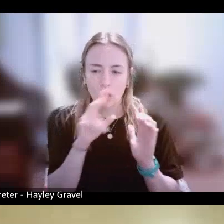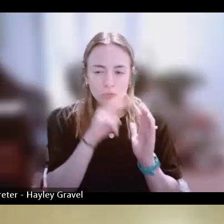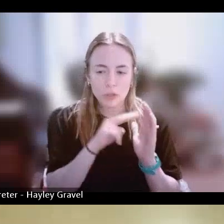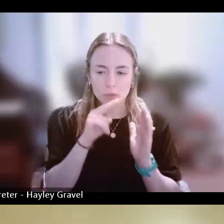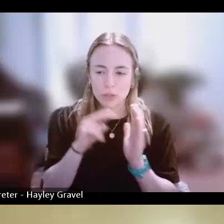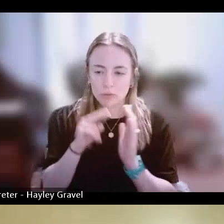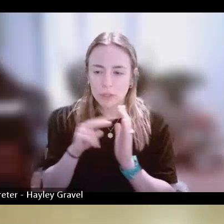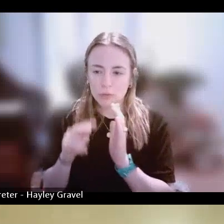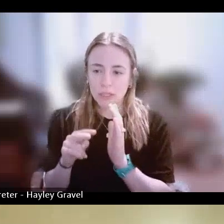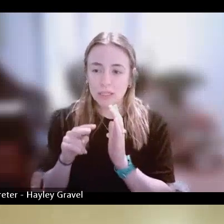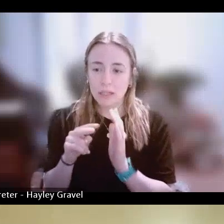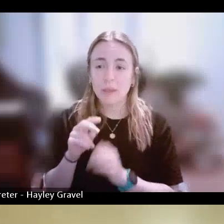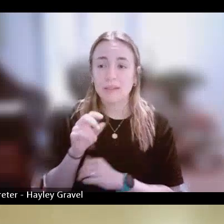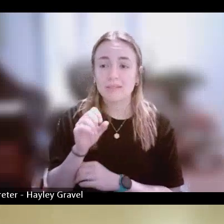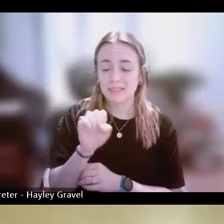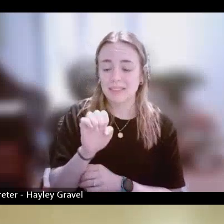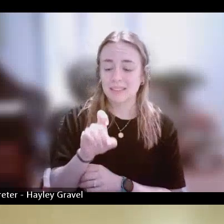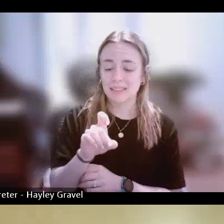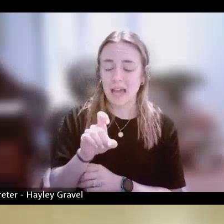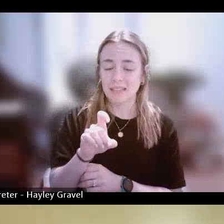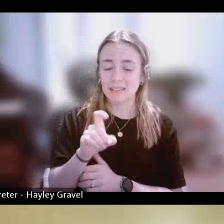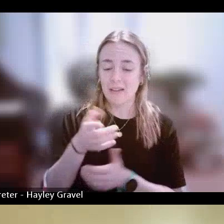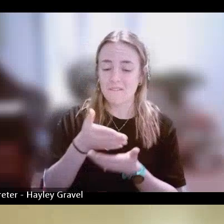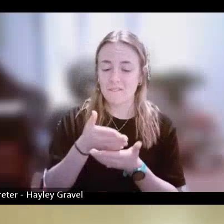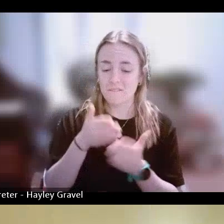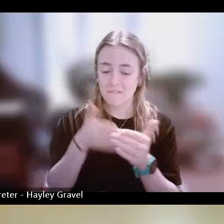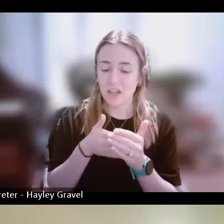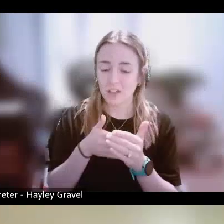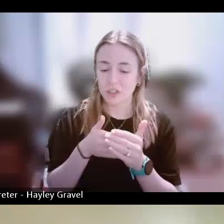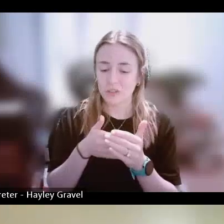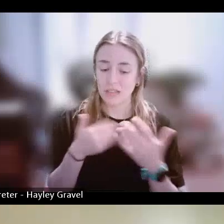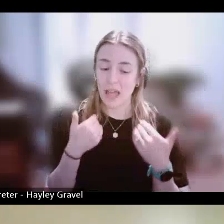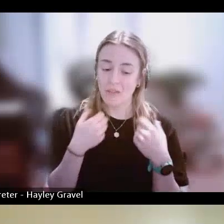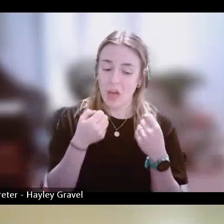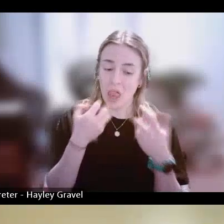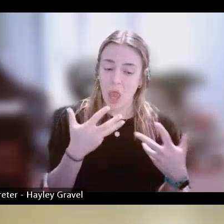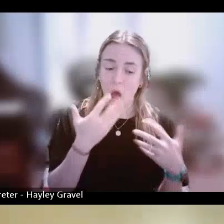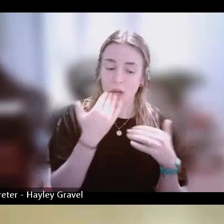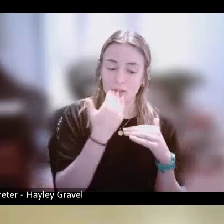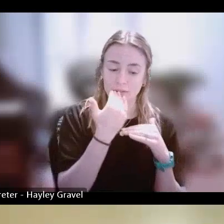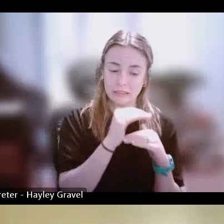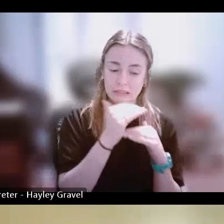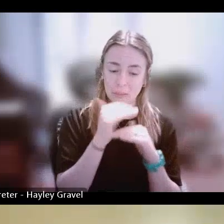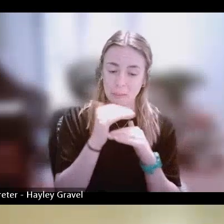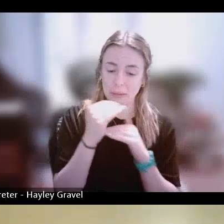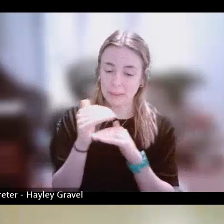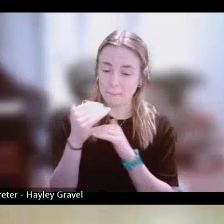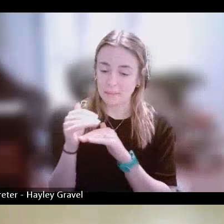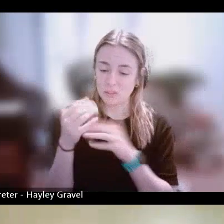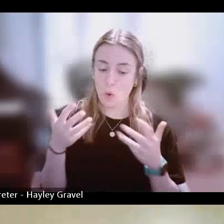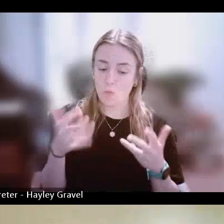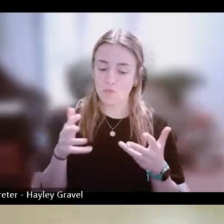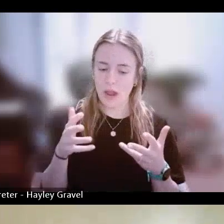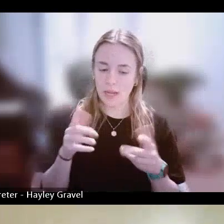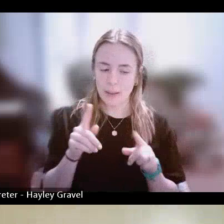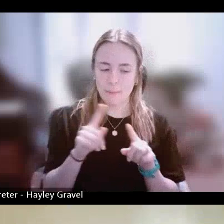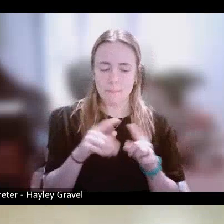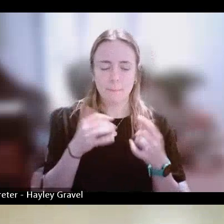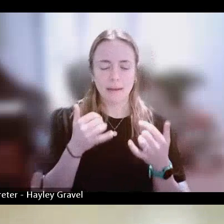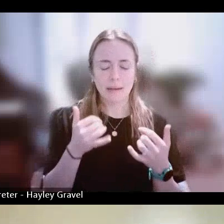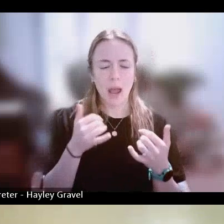substantially limited as it is. So do we do more? And